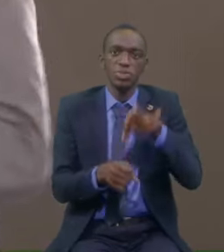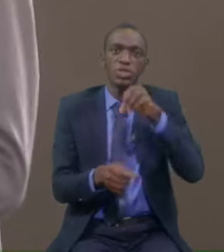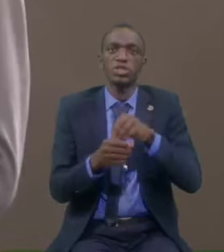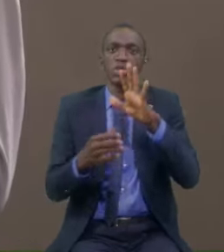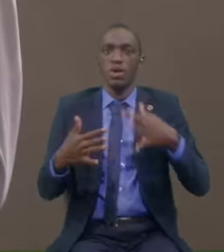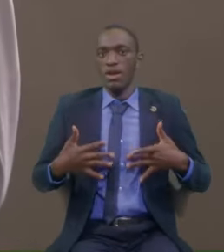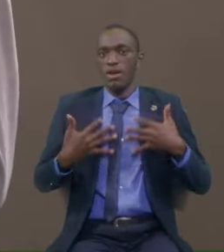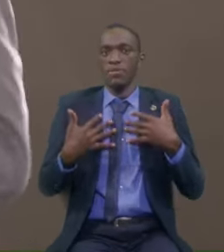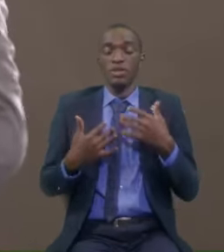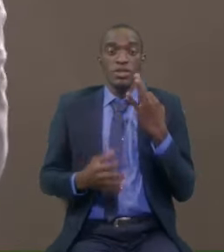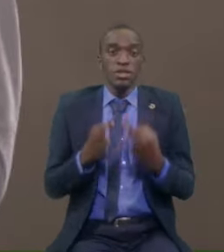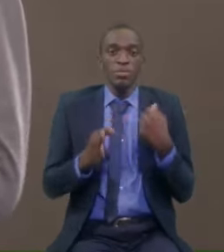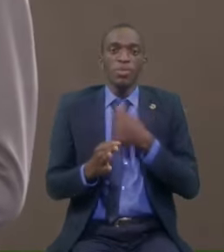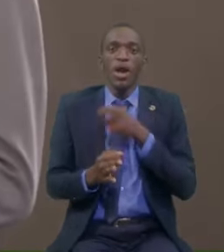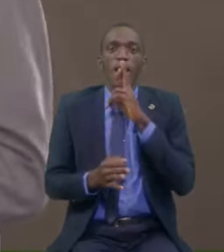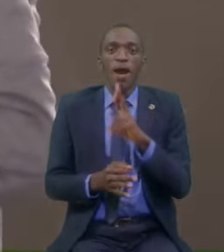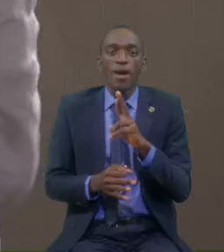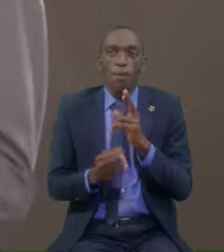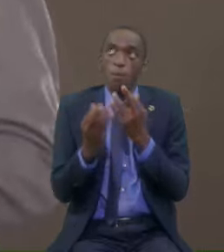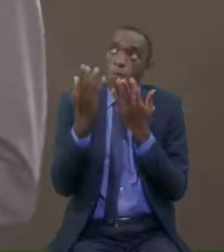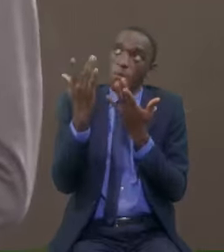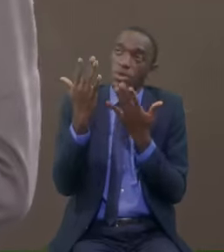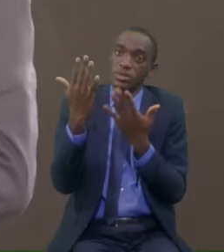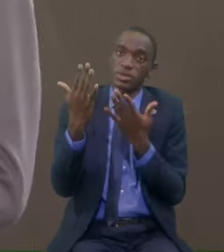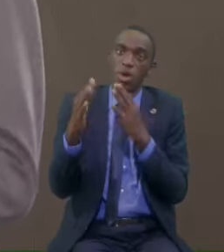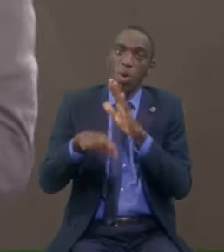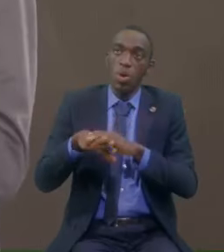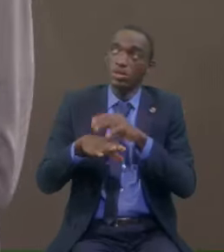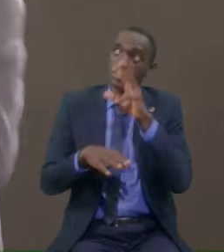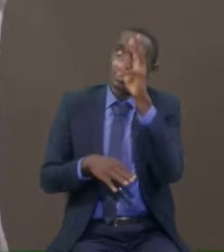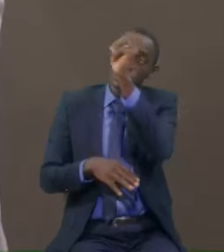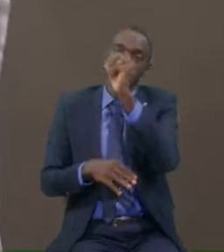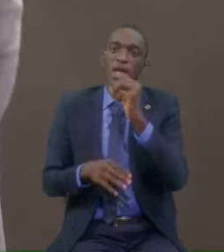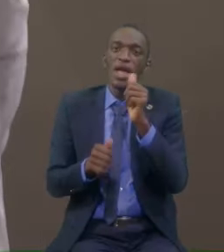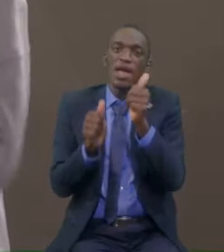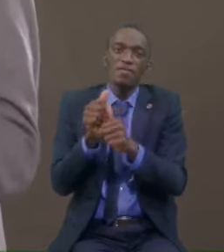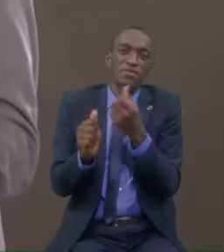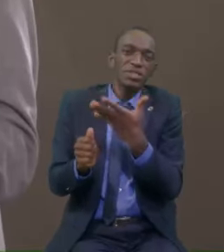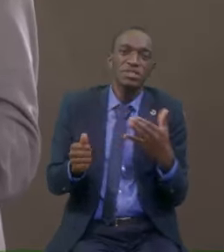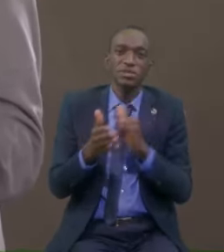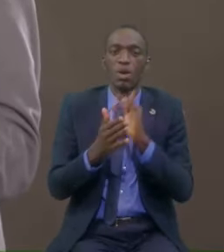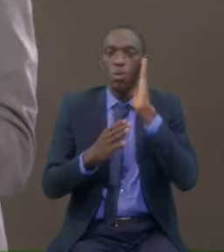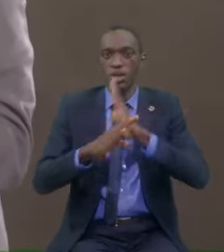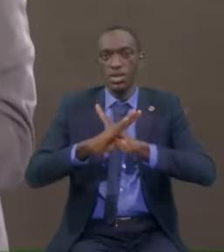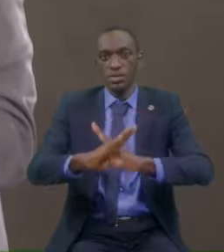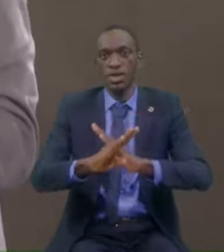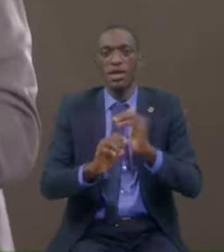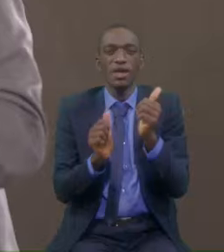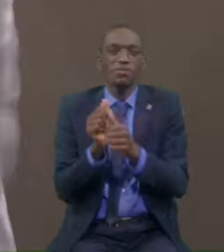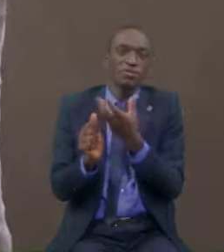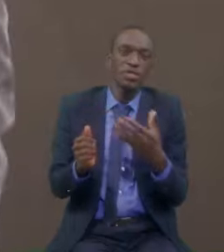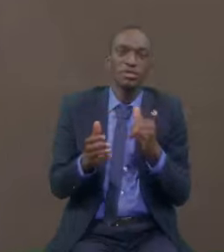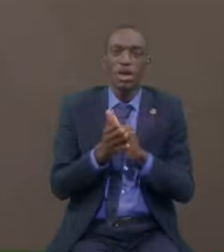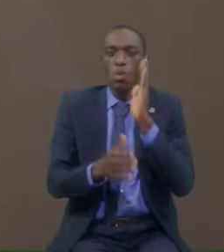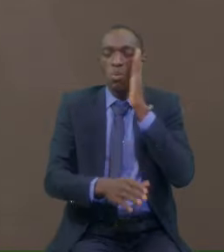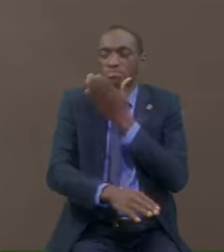him, everything that will hinder, everything that will diminish, everything that will stop